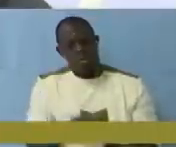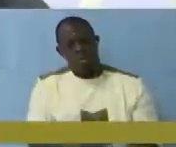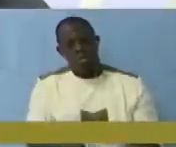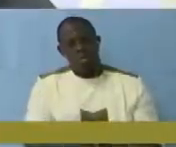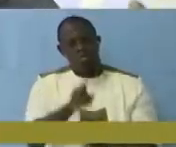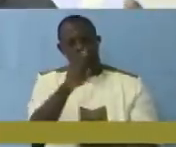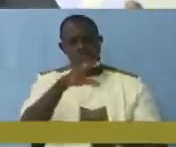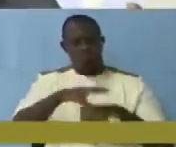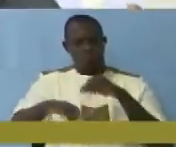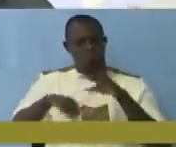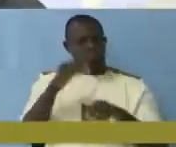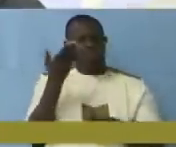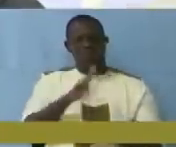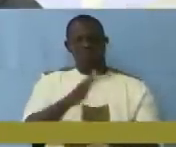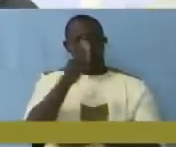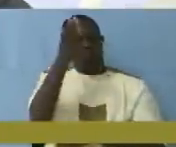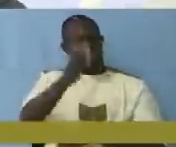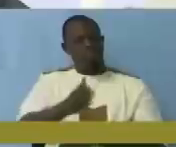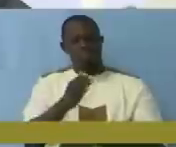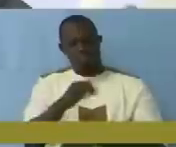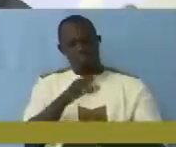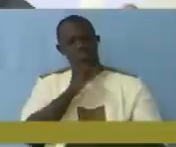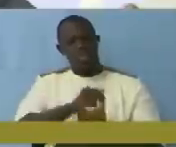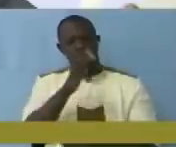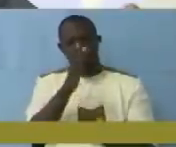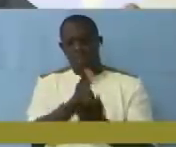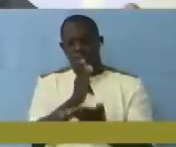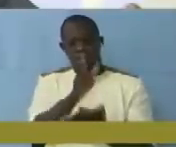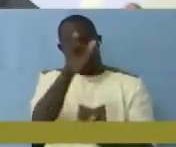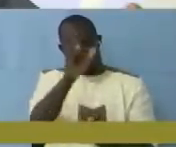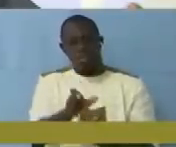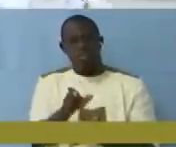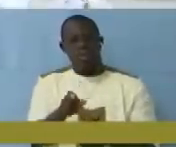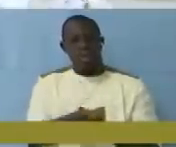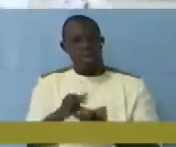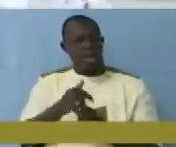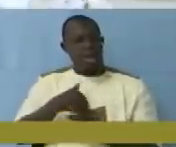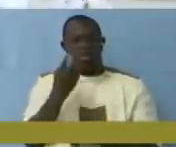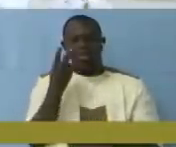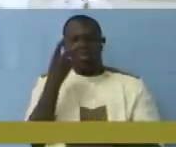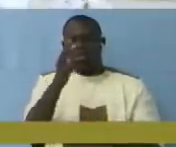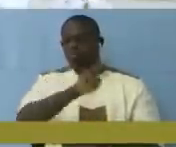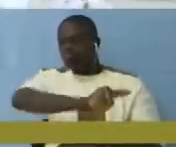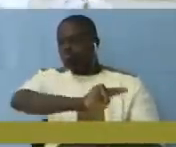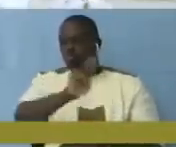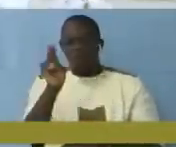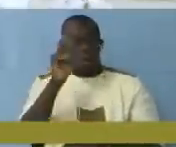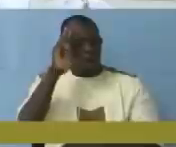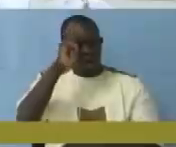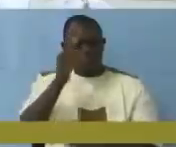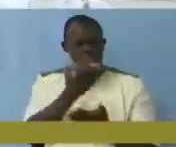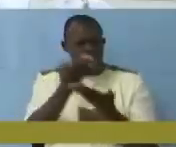You are running away from the truth, Mr. Williams. There's no reason why I should run away from the truth. And